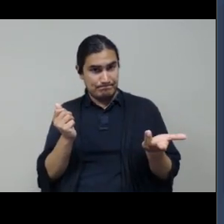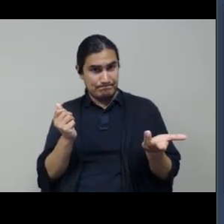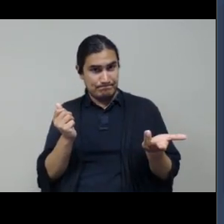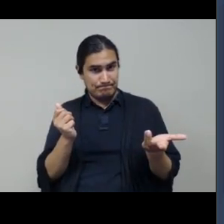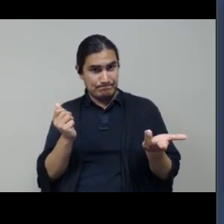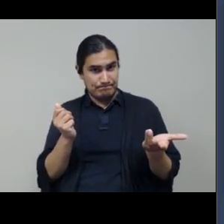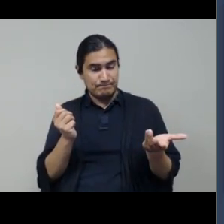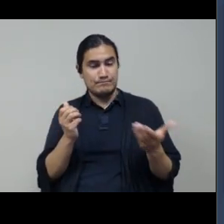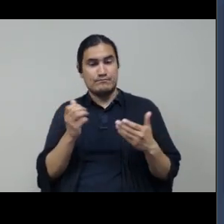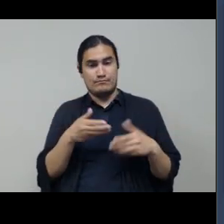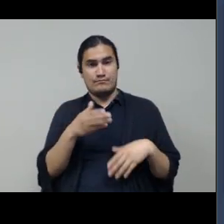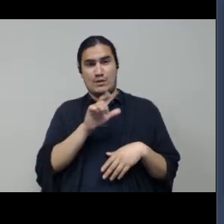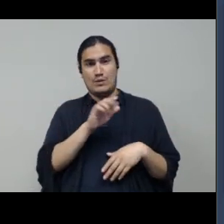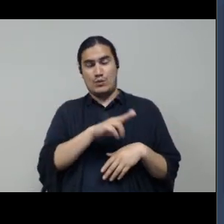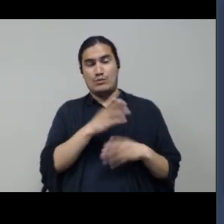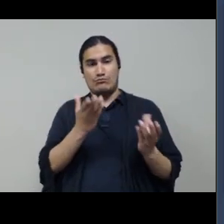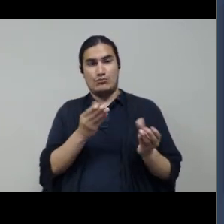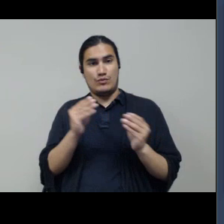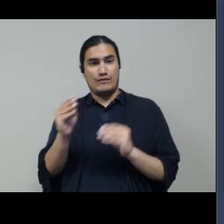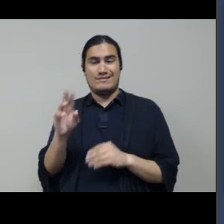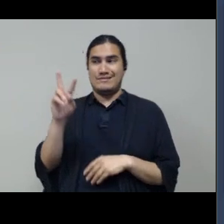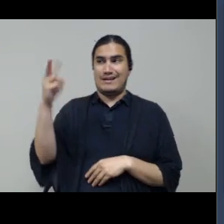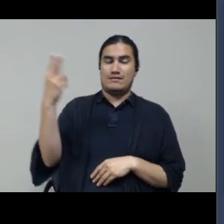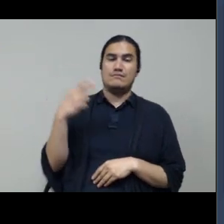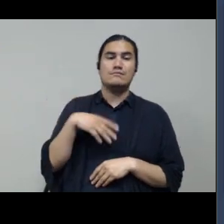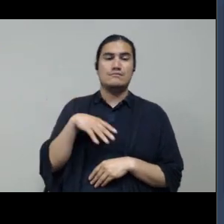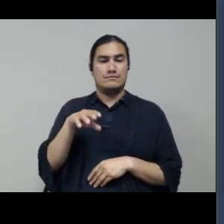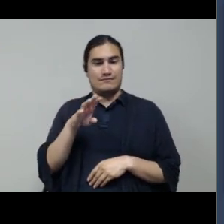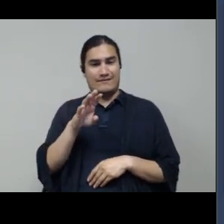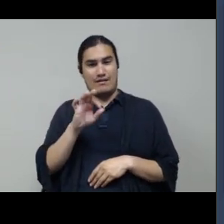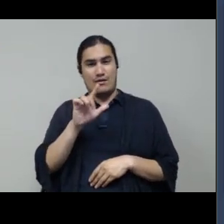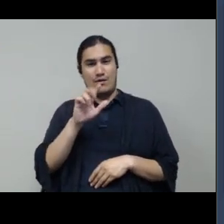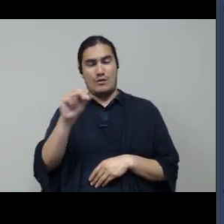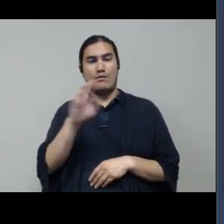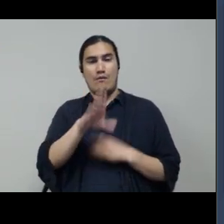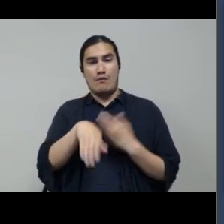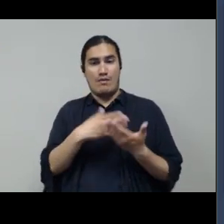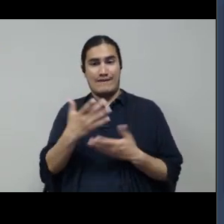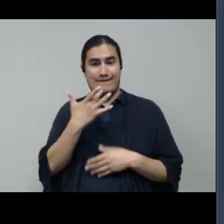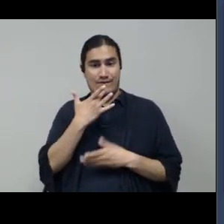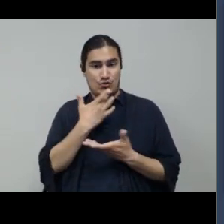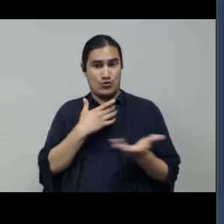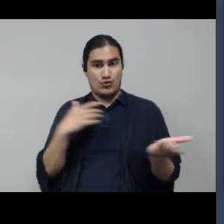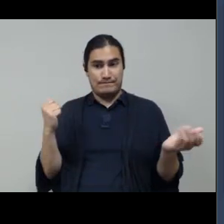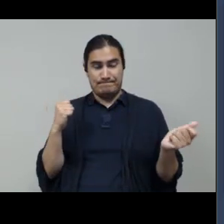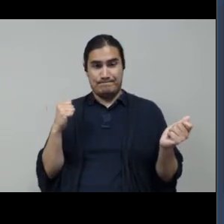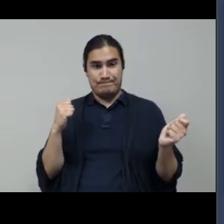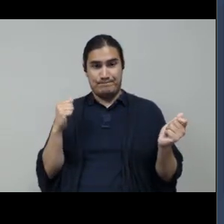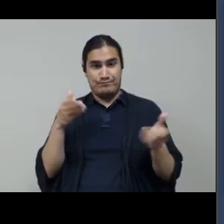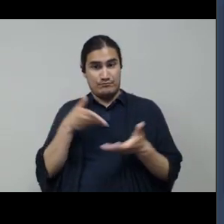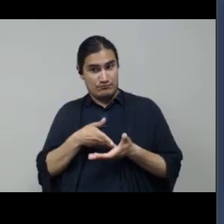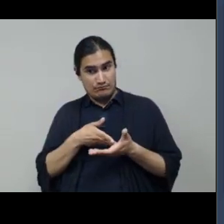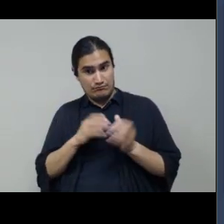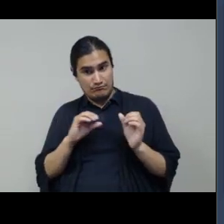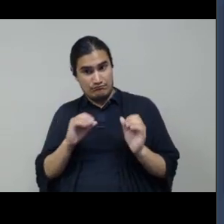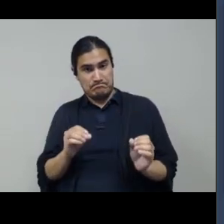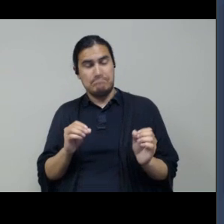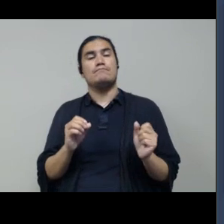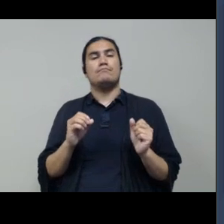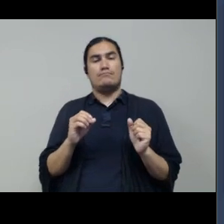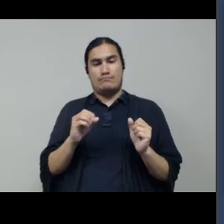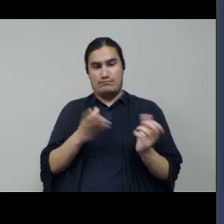Moved by Commissioner Liu. Second. Second by Commissioner Falcone. All those in favor? Opposed?